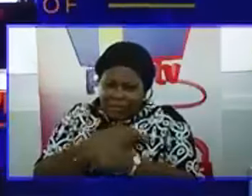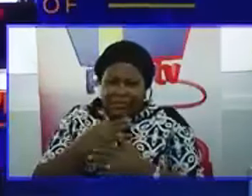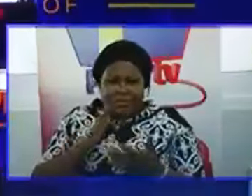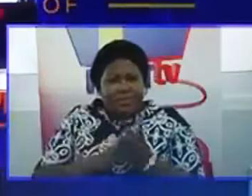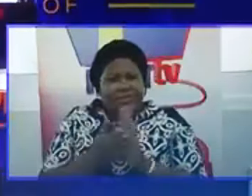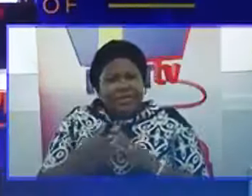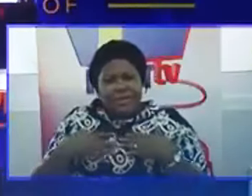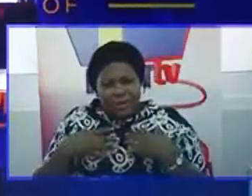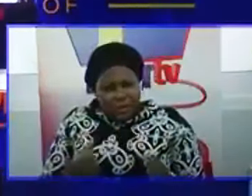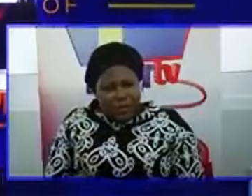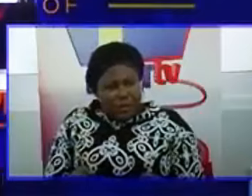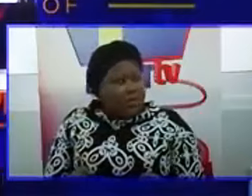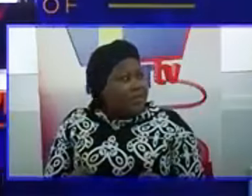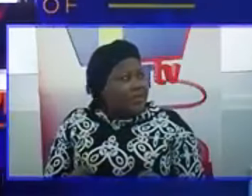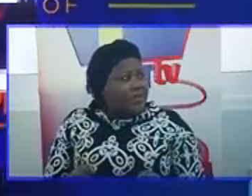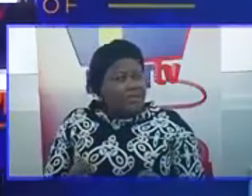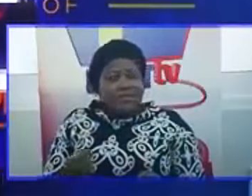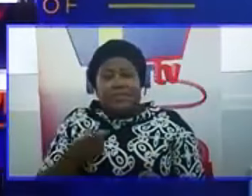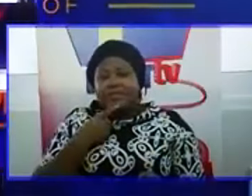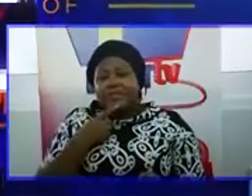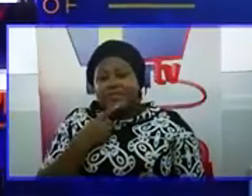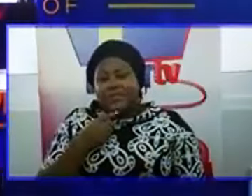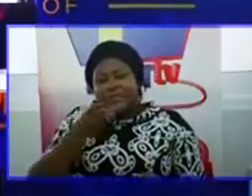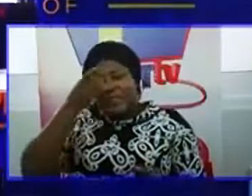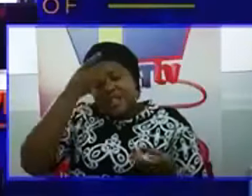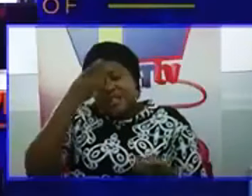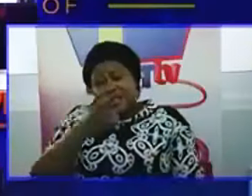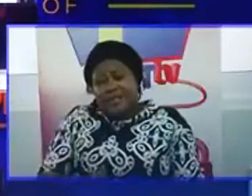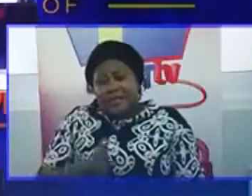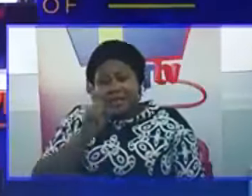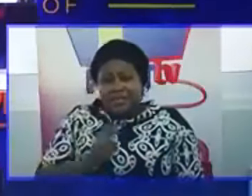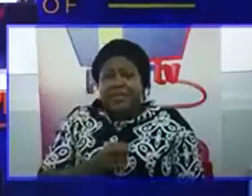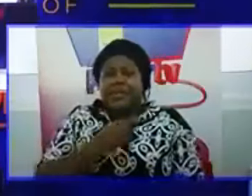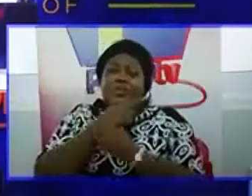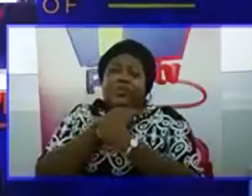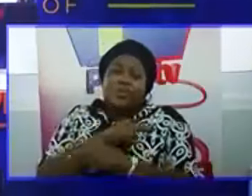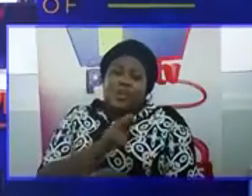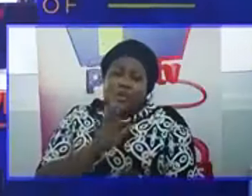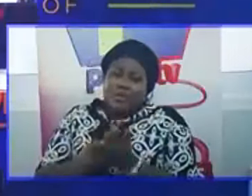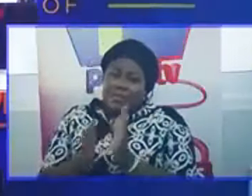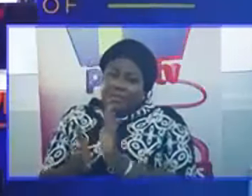I decided that, okay, let me rest, and then so that I can recover.